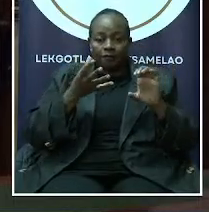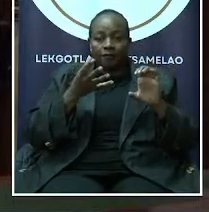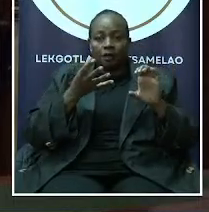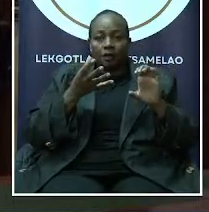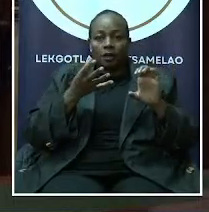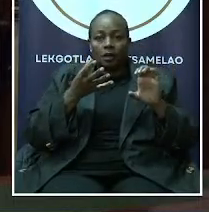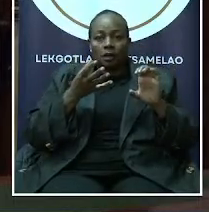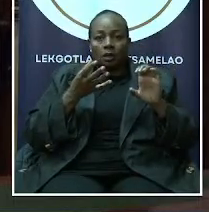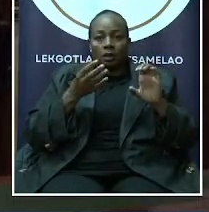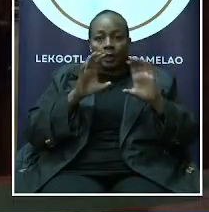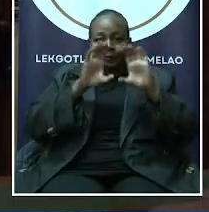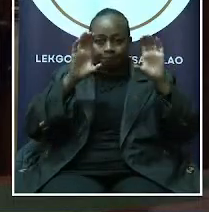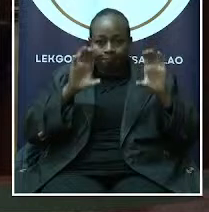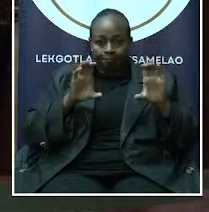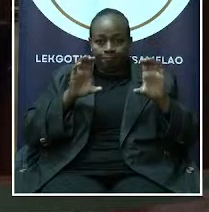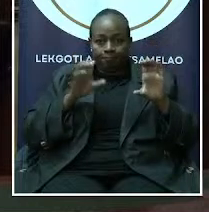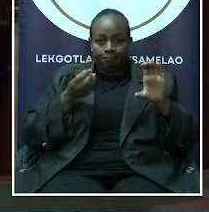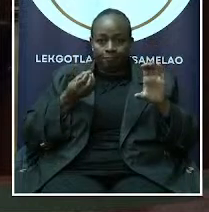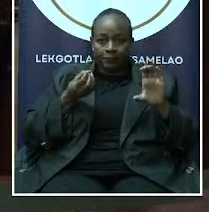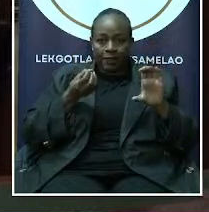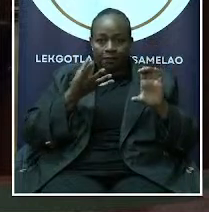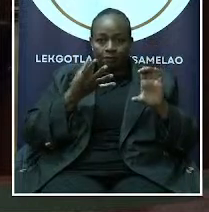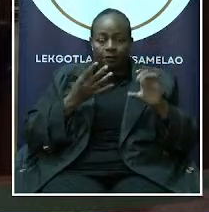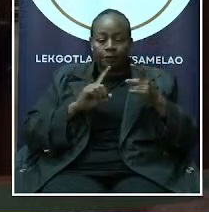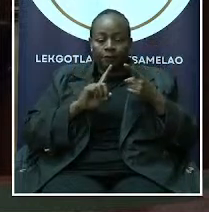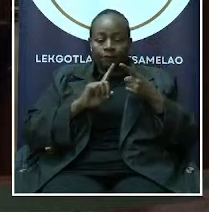present one, which will be